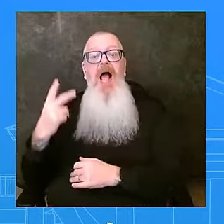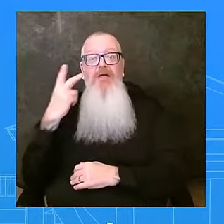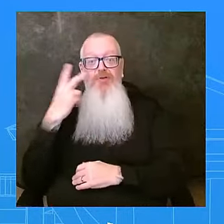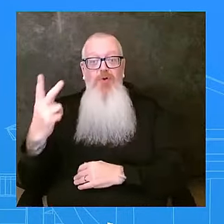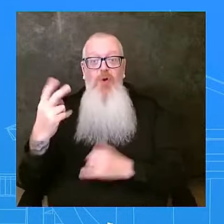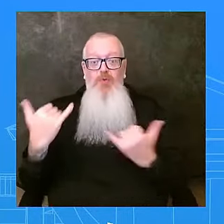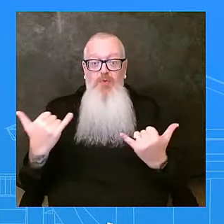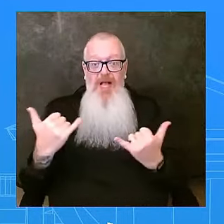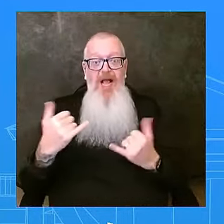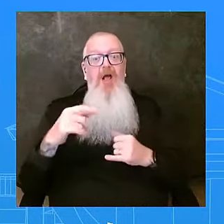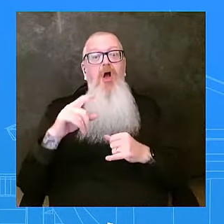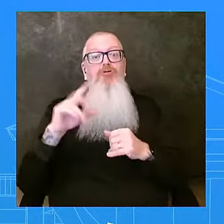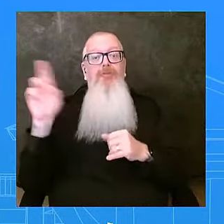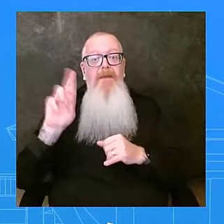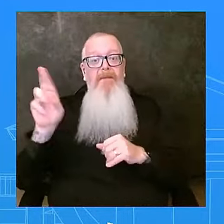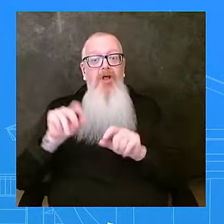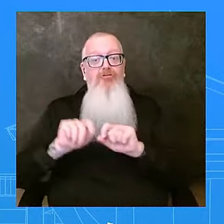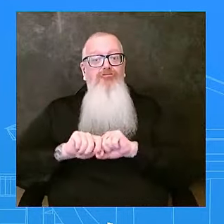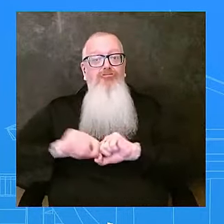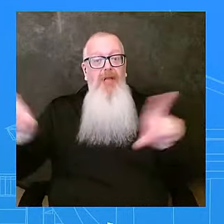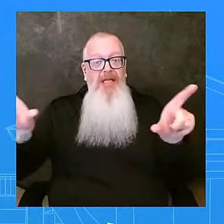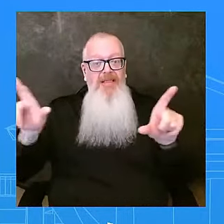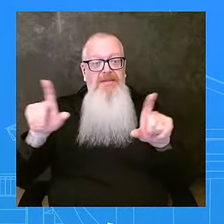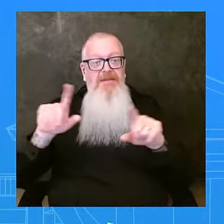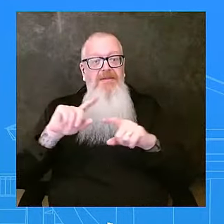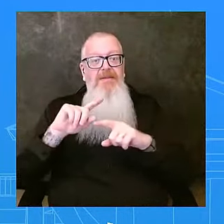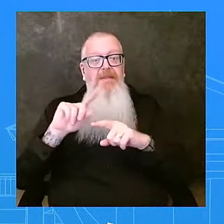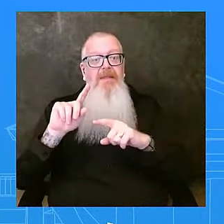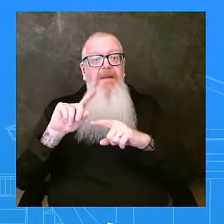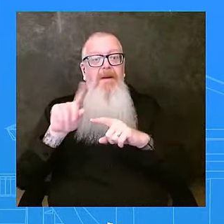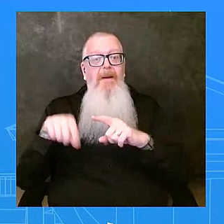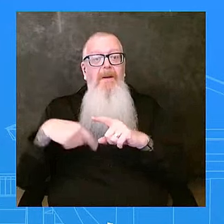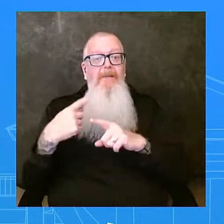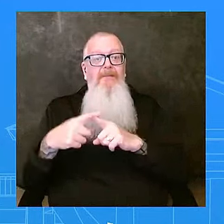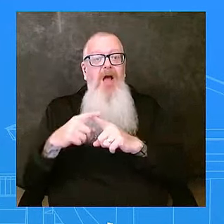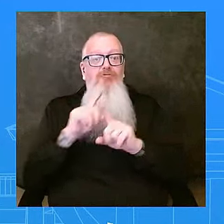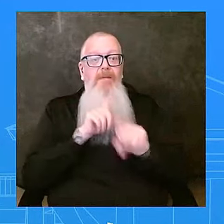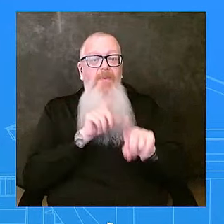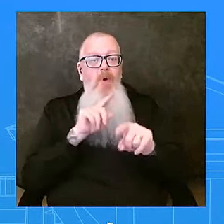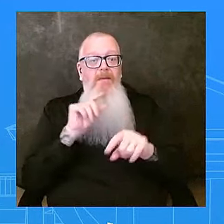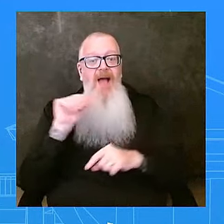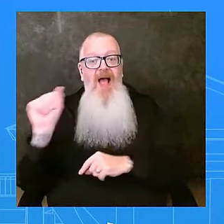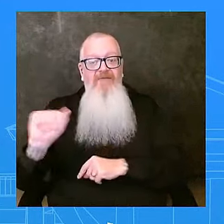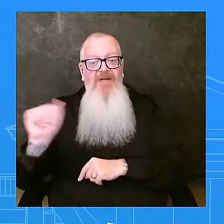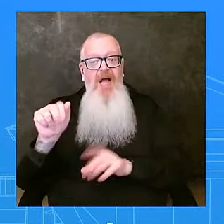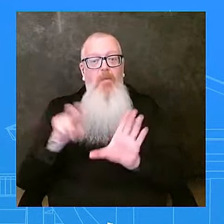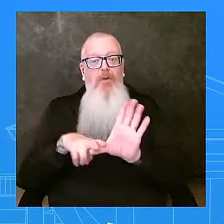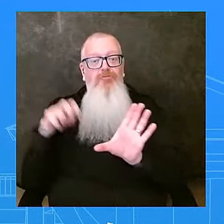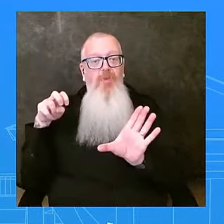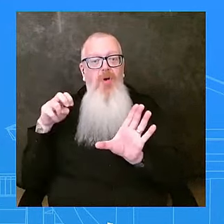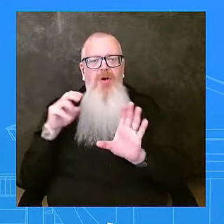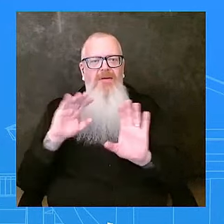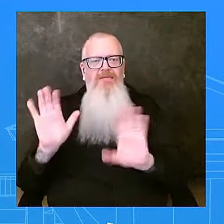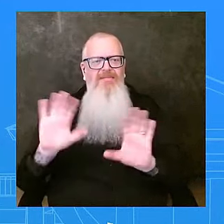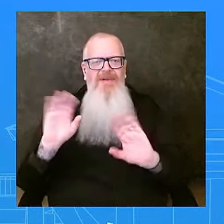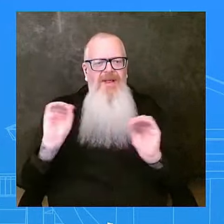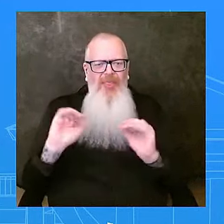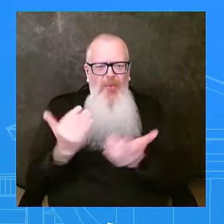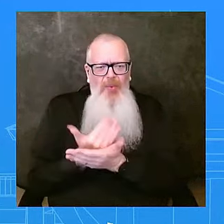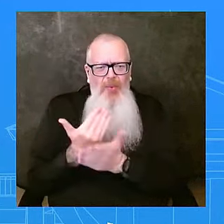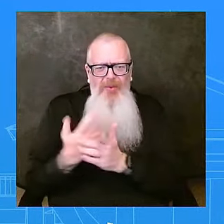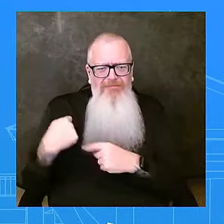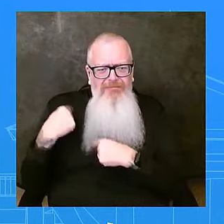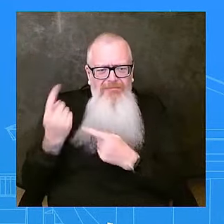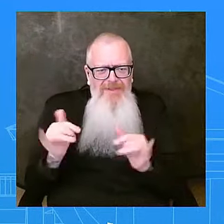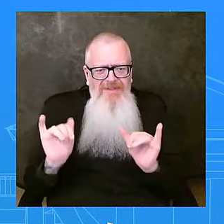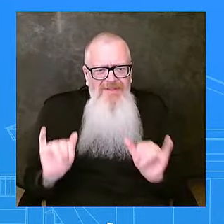withdrawal. This comes, of course, 2 years after their first report, and this one says little or nothing new. We've already issued comment about